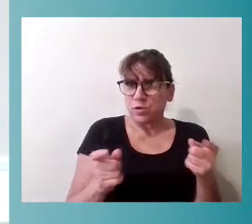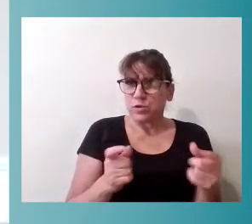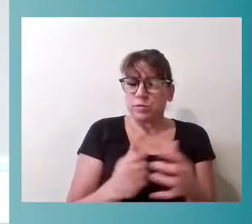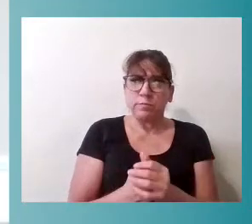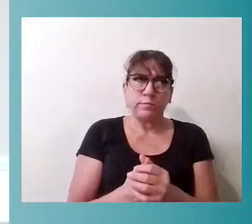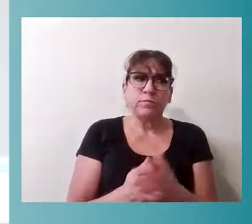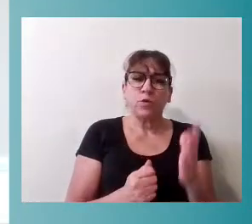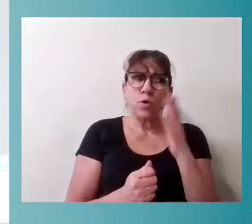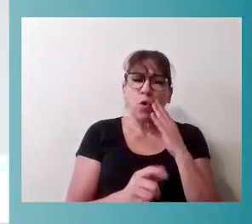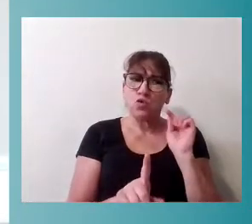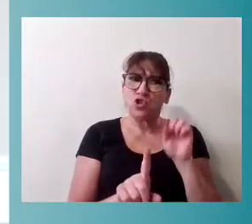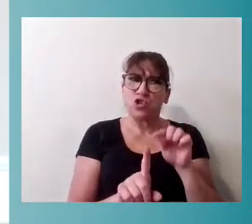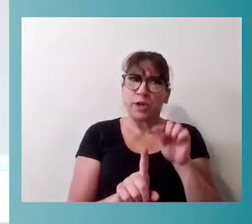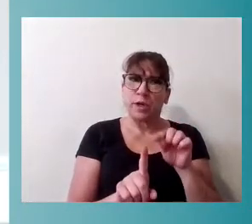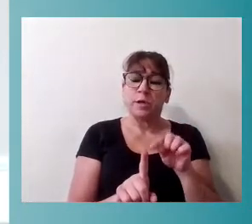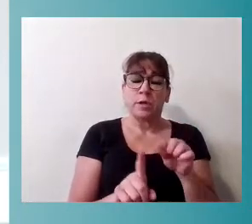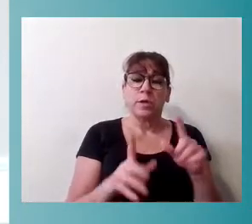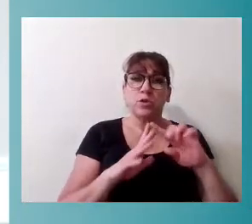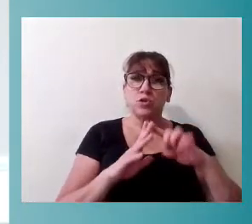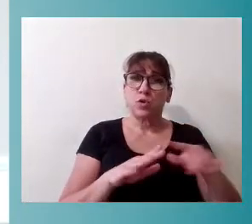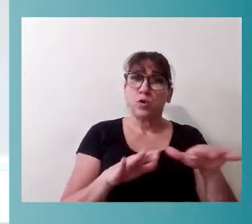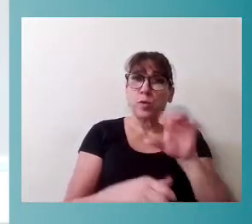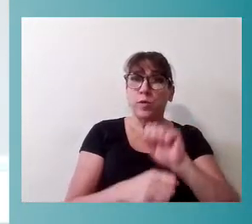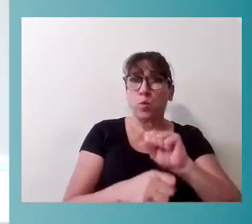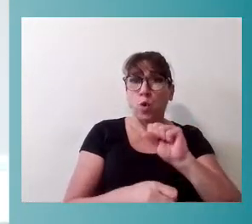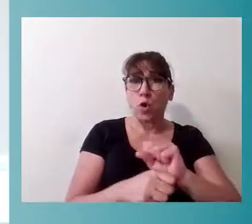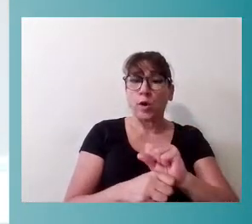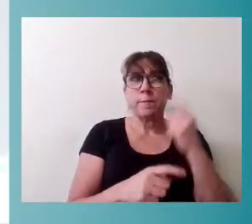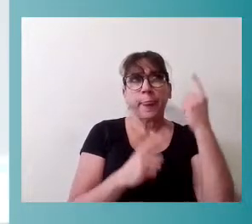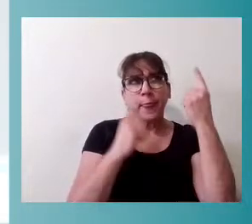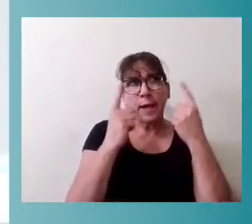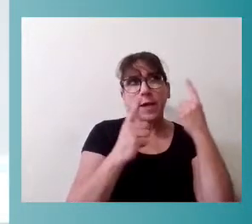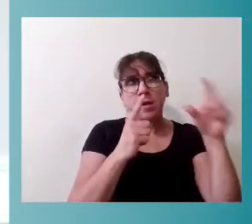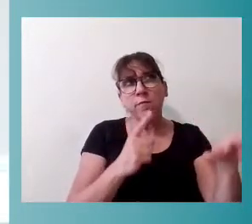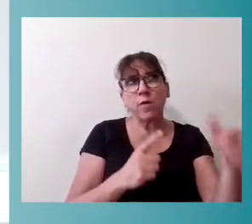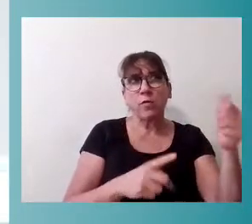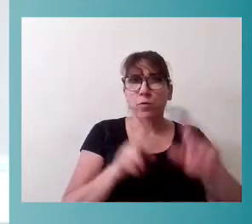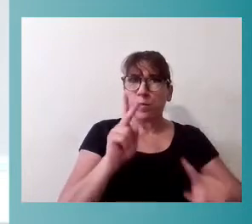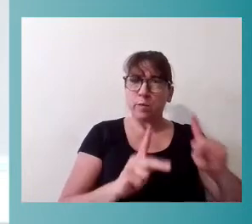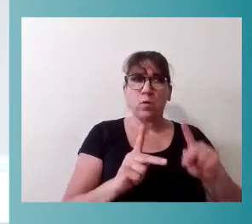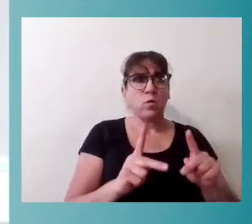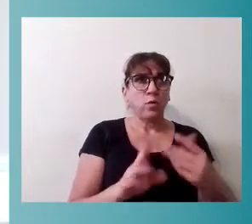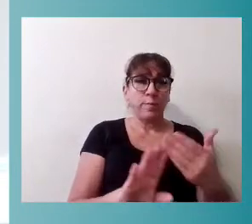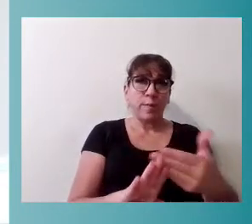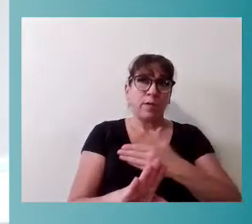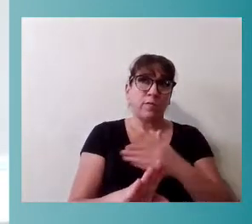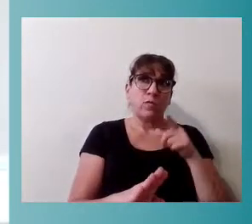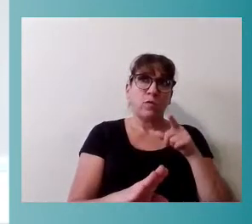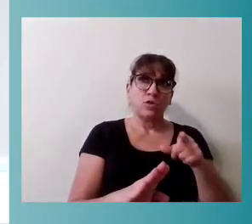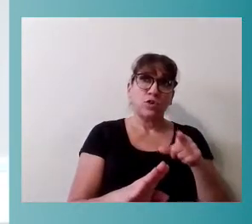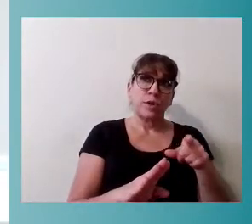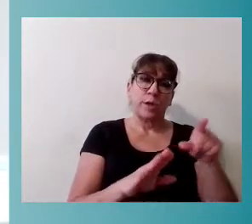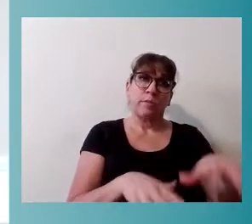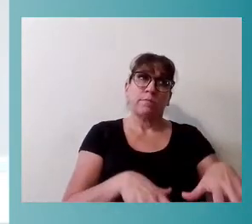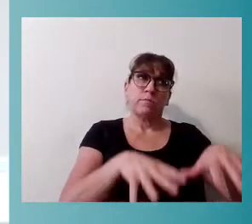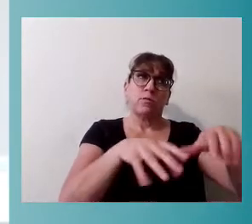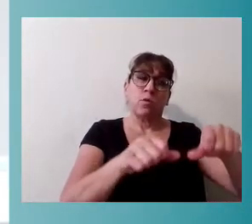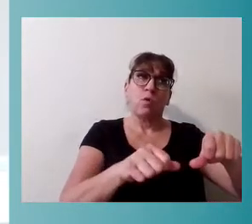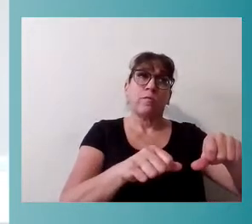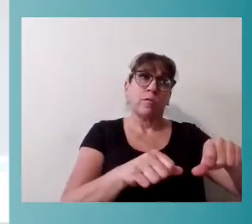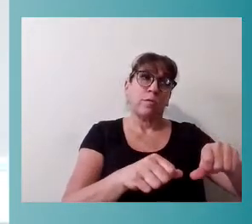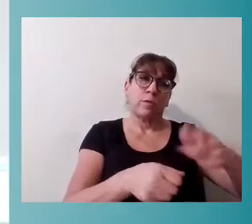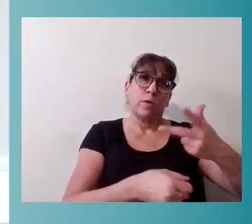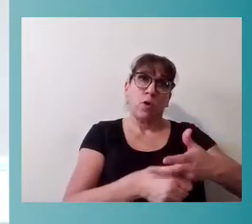You know, she started doing this work and thinking of others long before she went to head up the